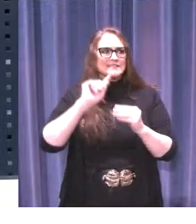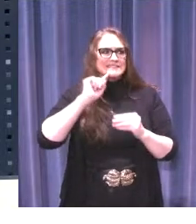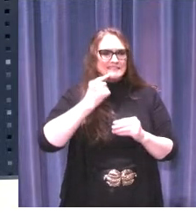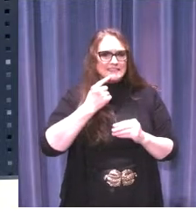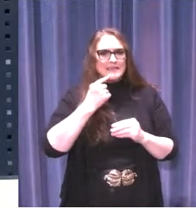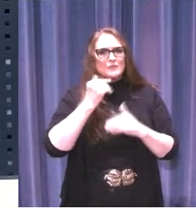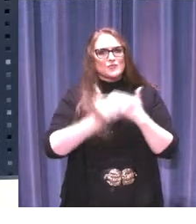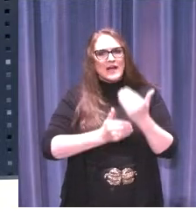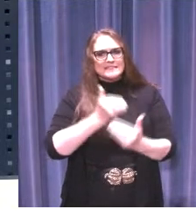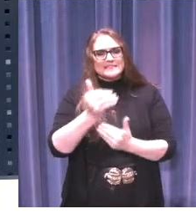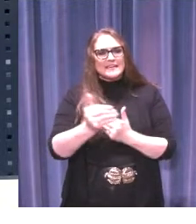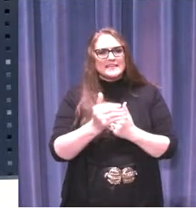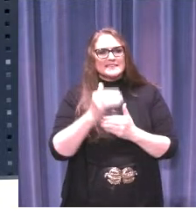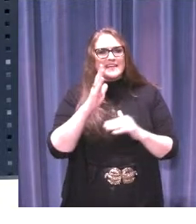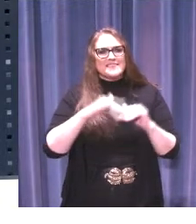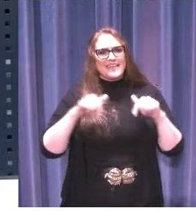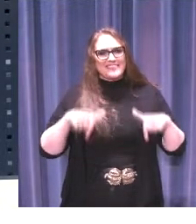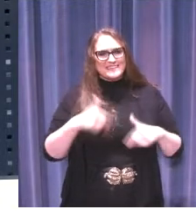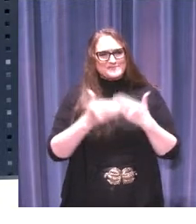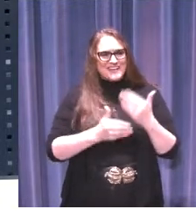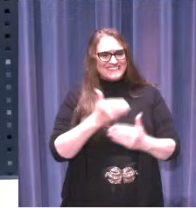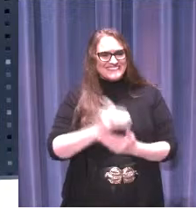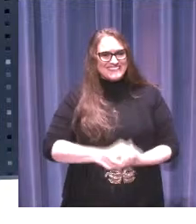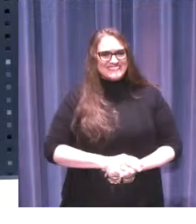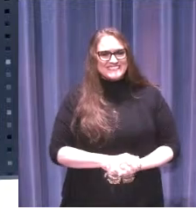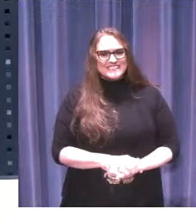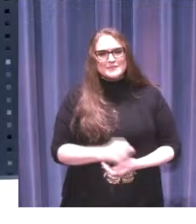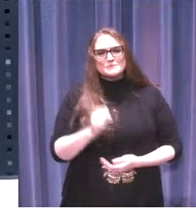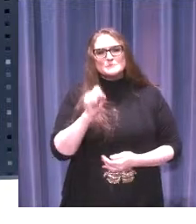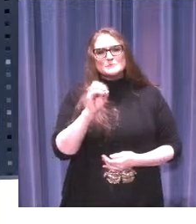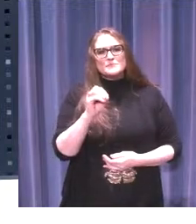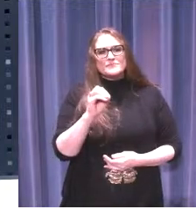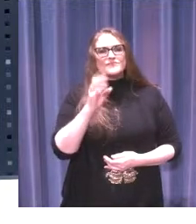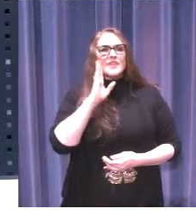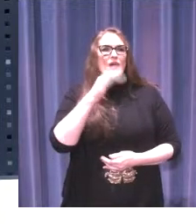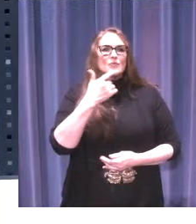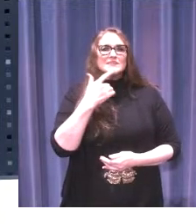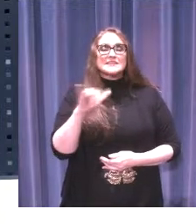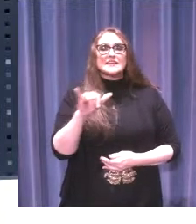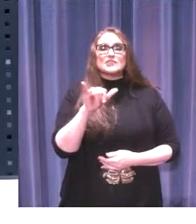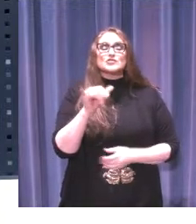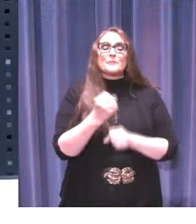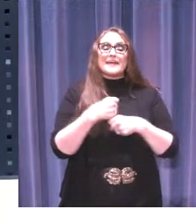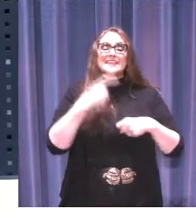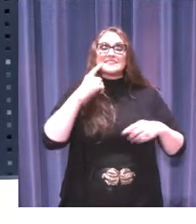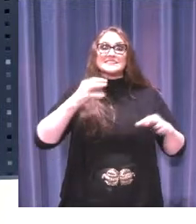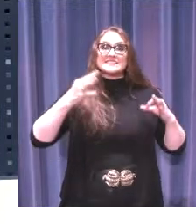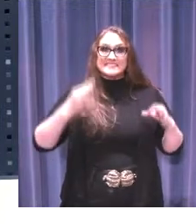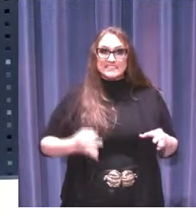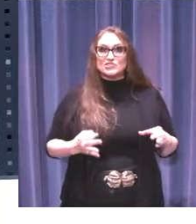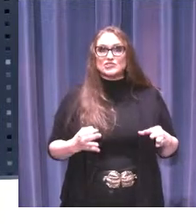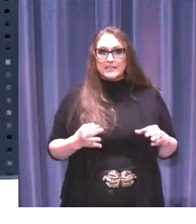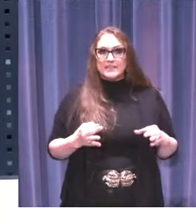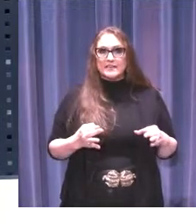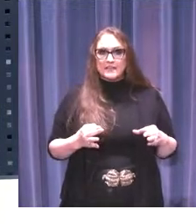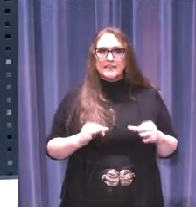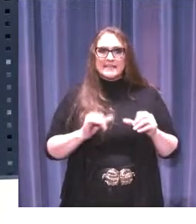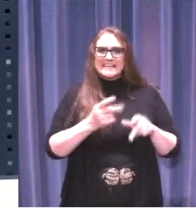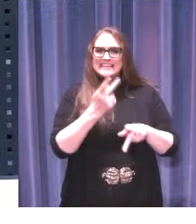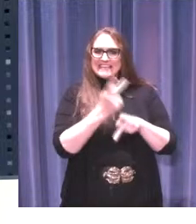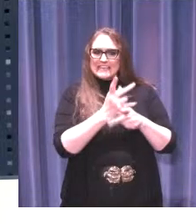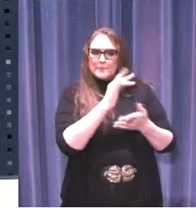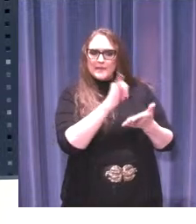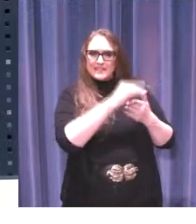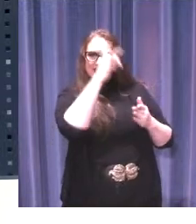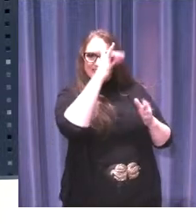a process than this process. So I would say as you're making this decision, keep that